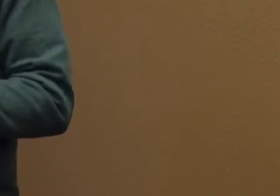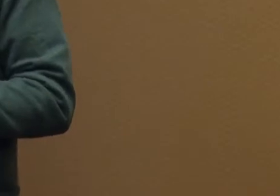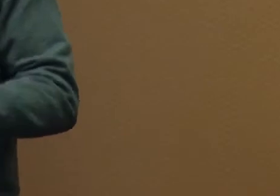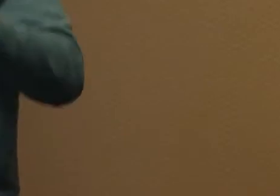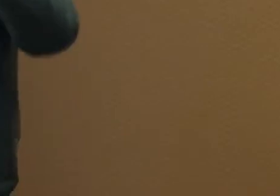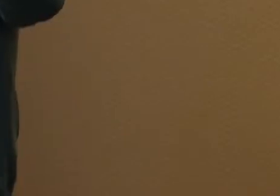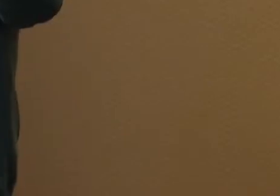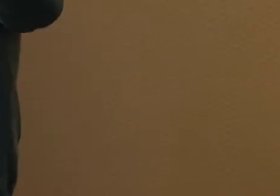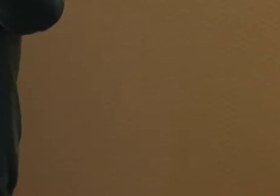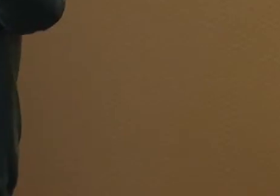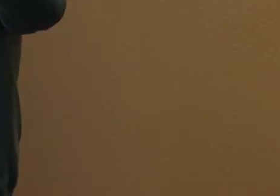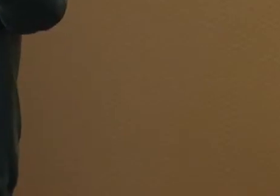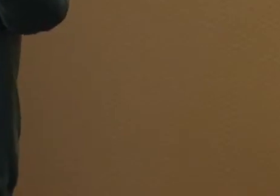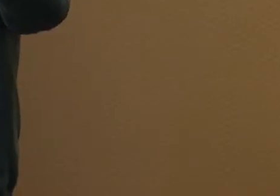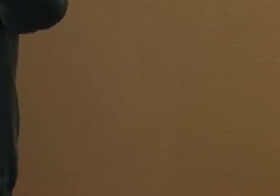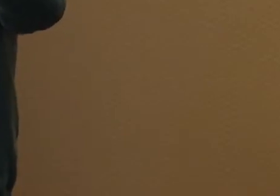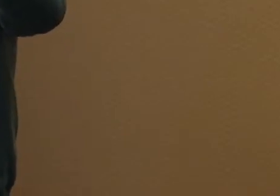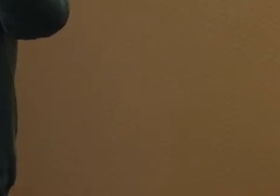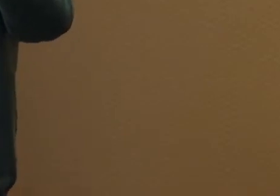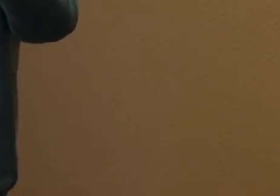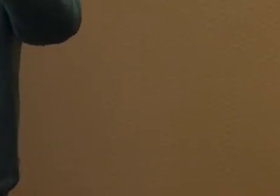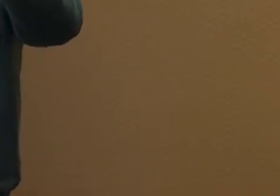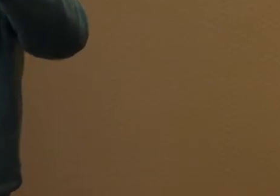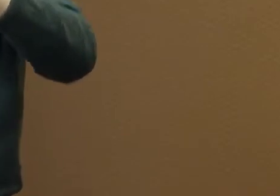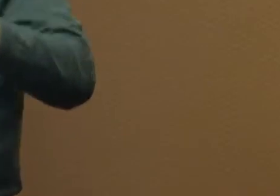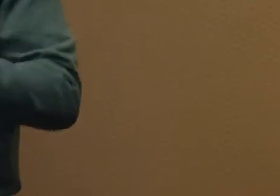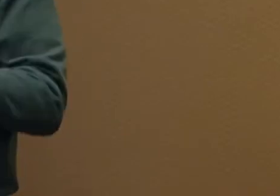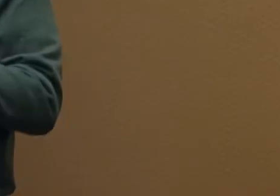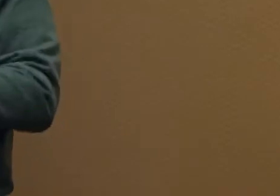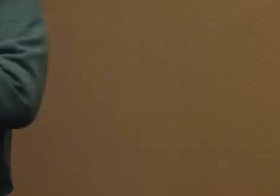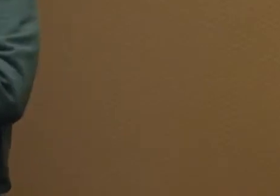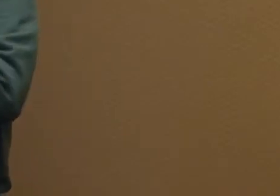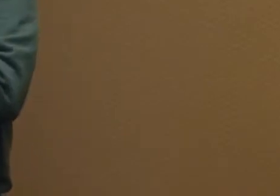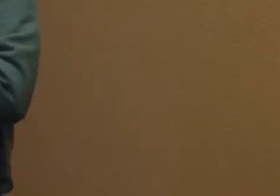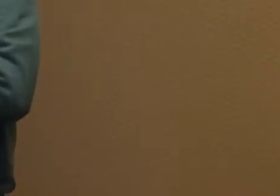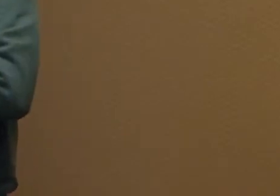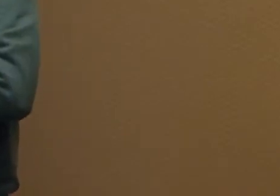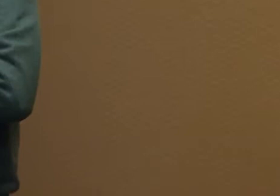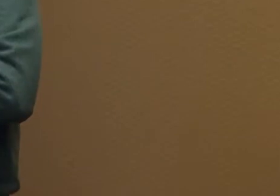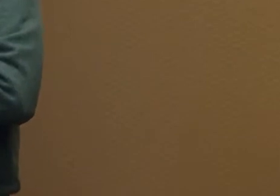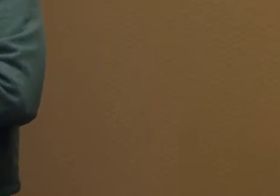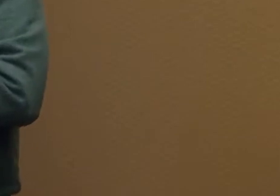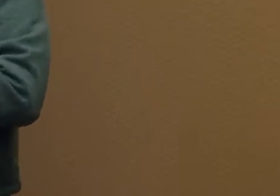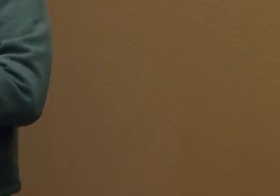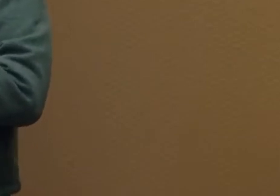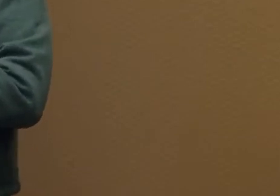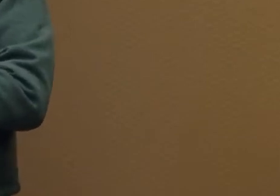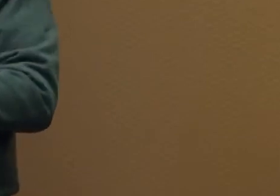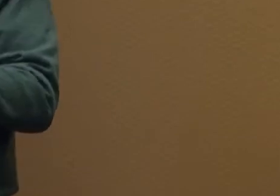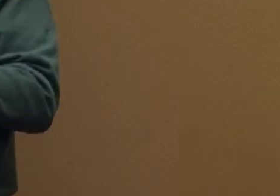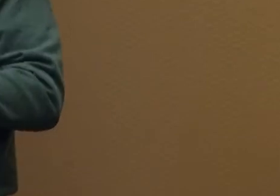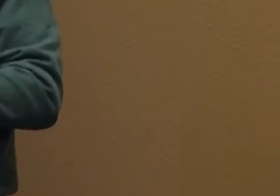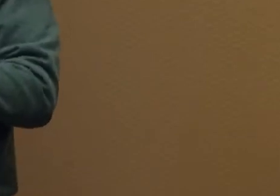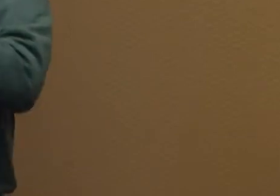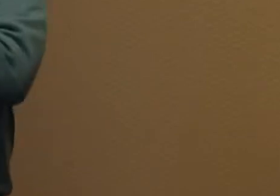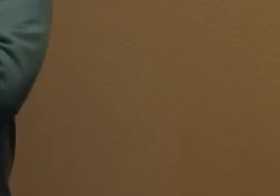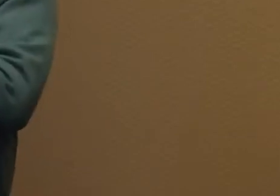so thank you. We have Brett in the back, our videographer. He